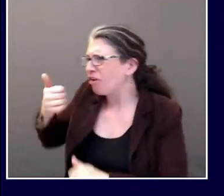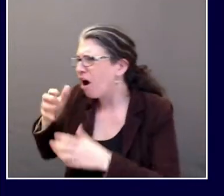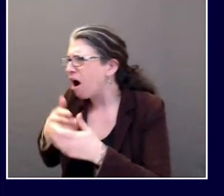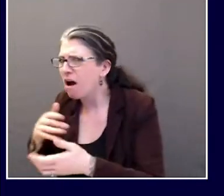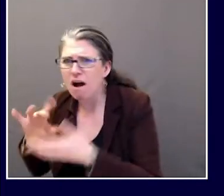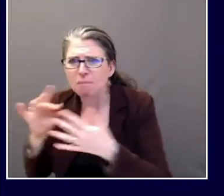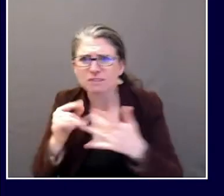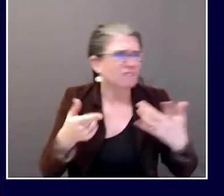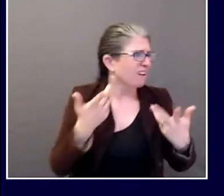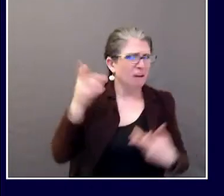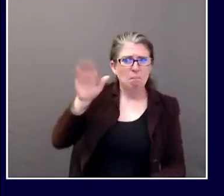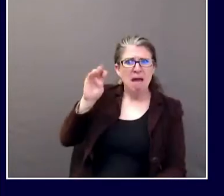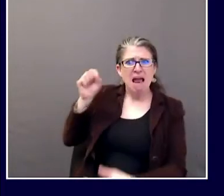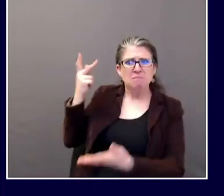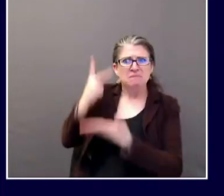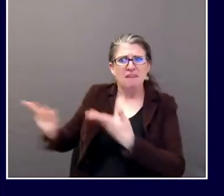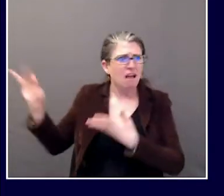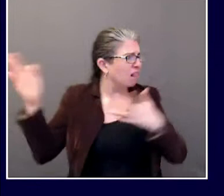I see.